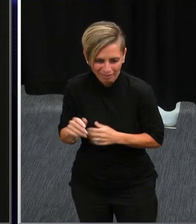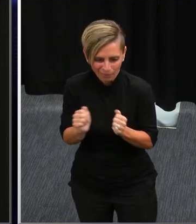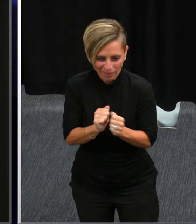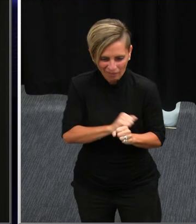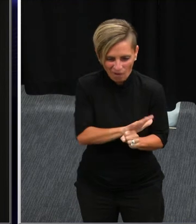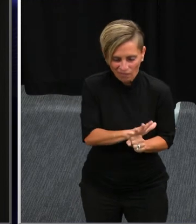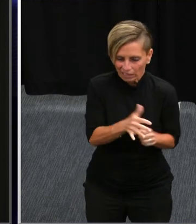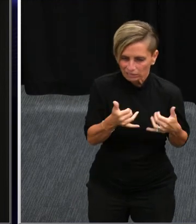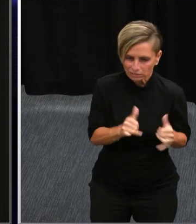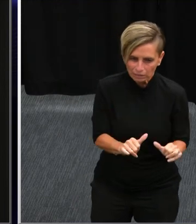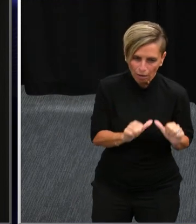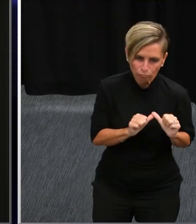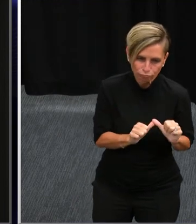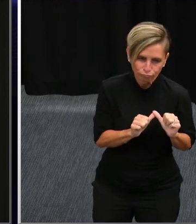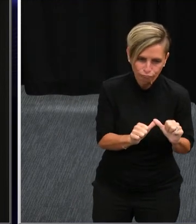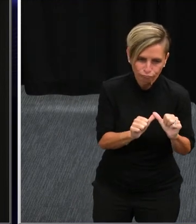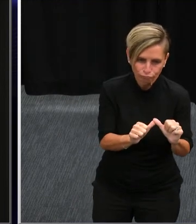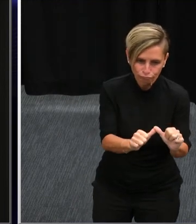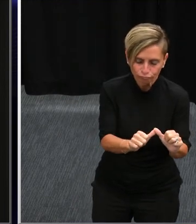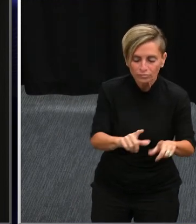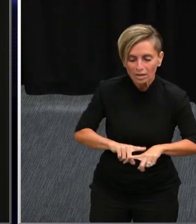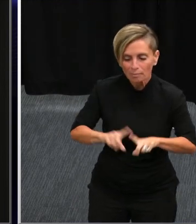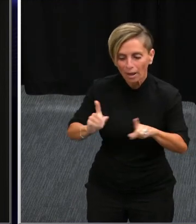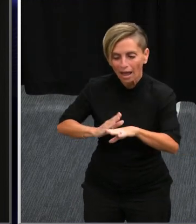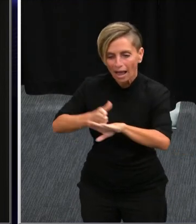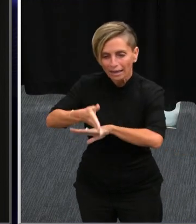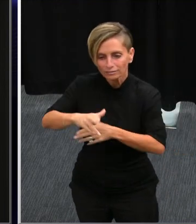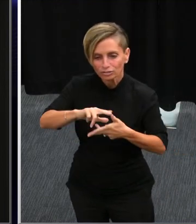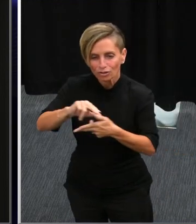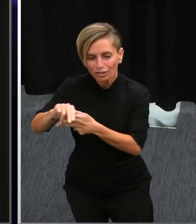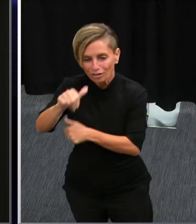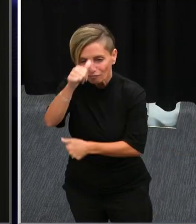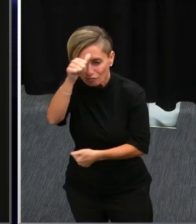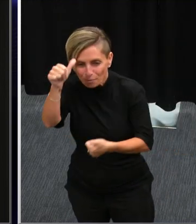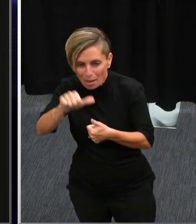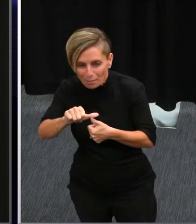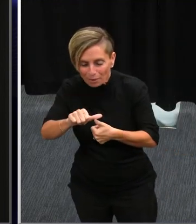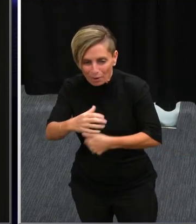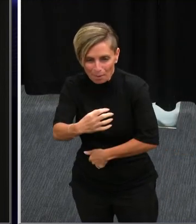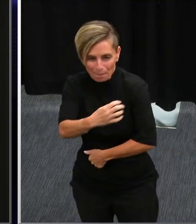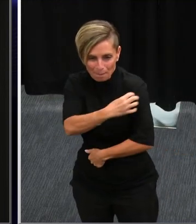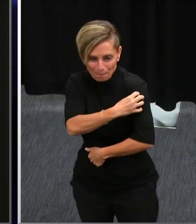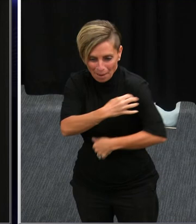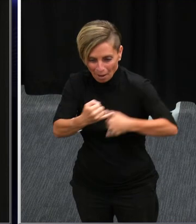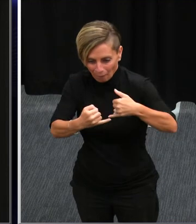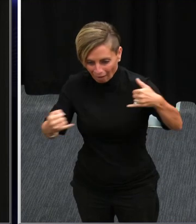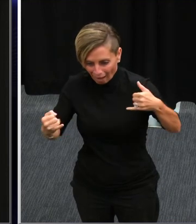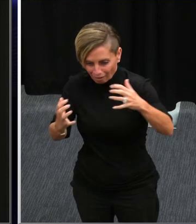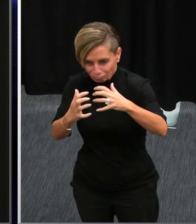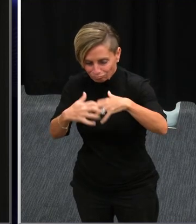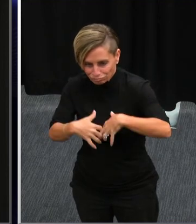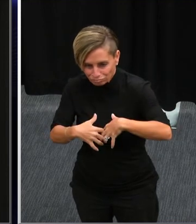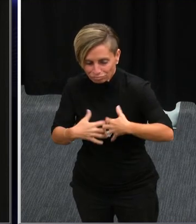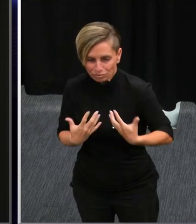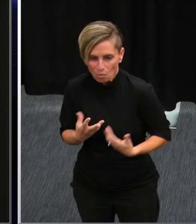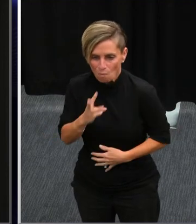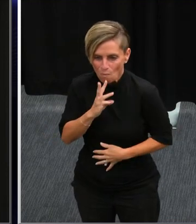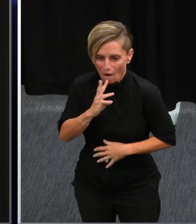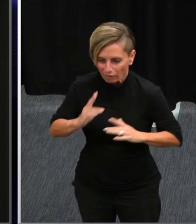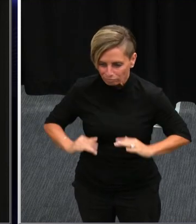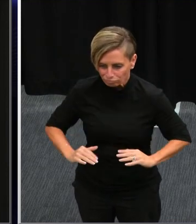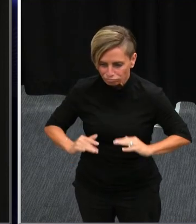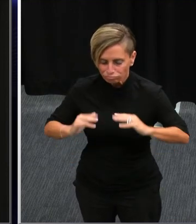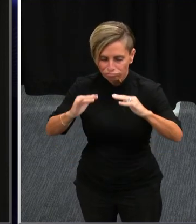could be down power lines. There could be submerged water. If you are driving somewhere and you see a road that is